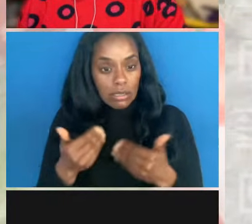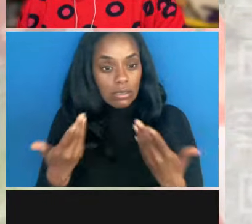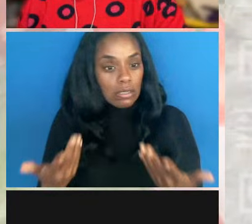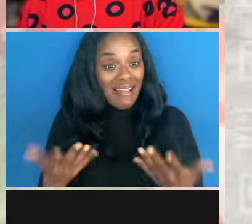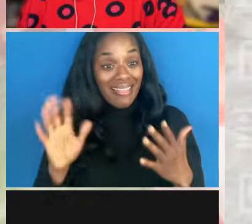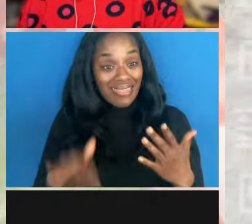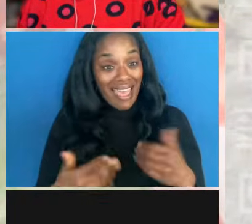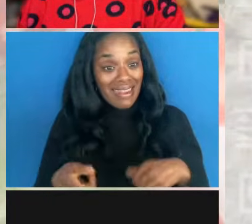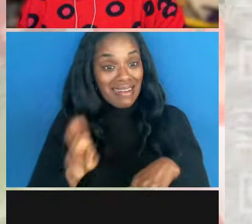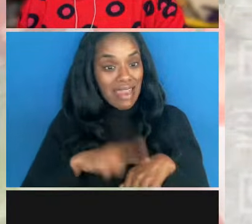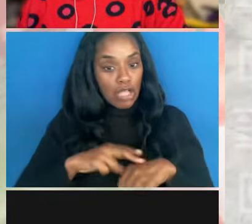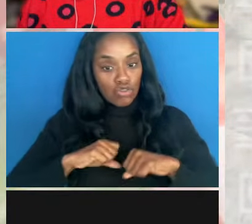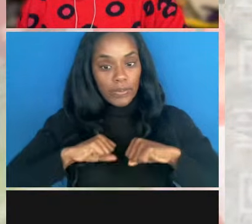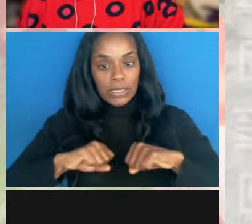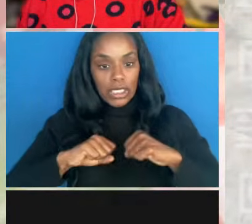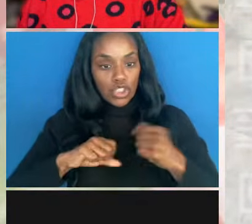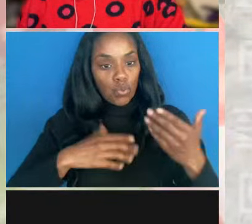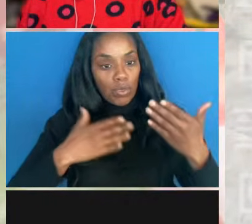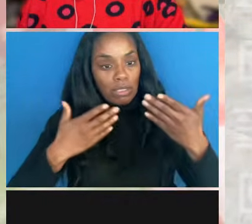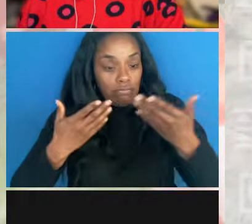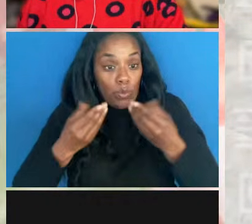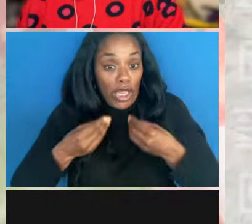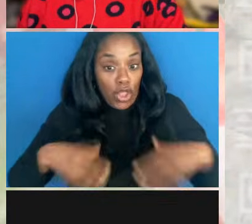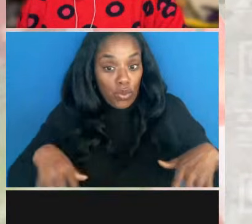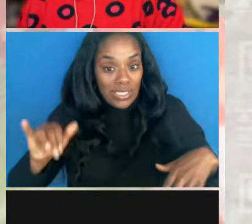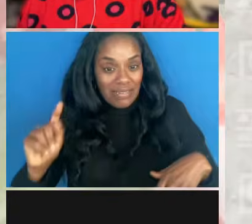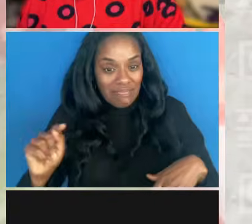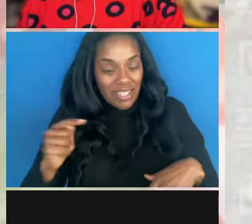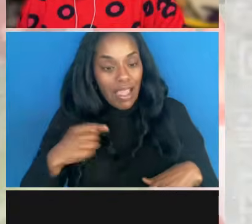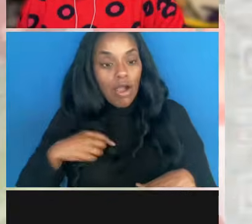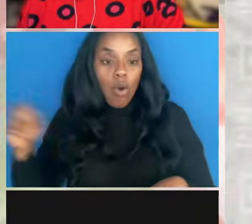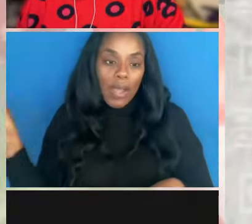to our roots is a life-saving act.